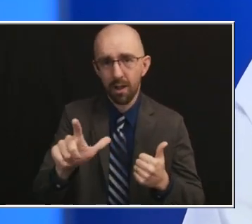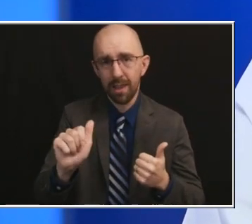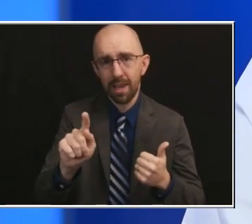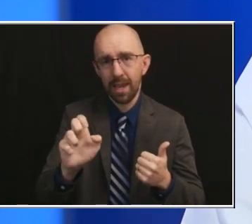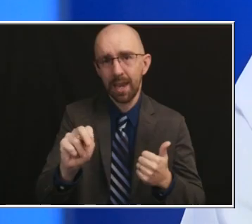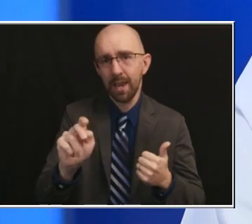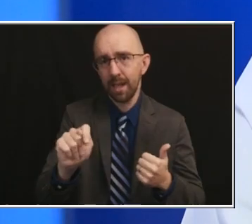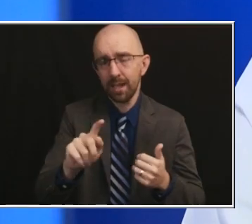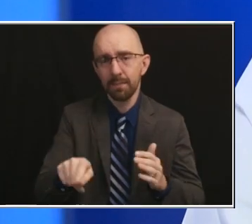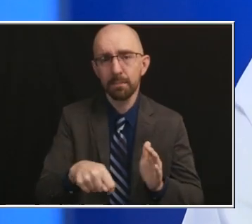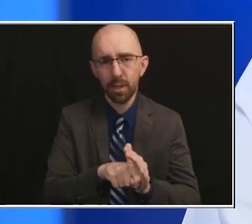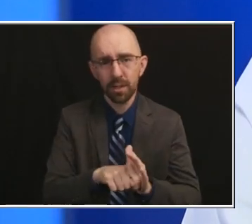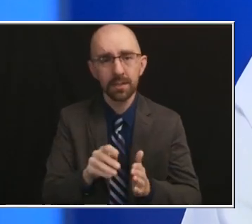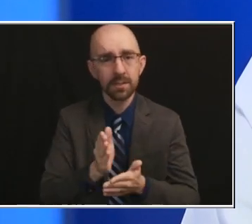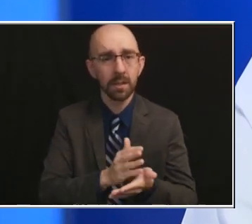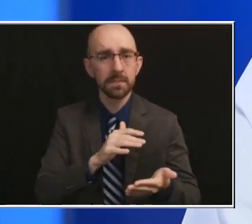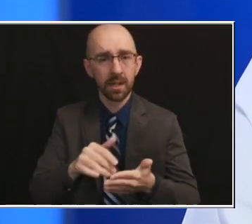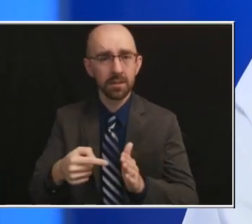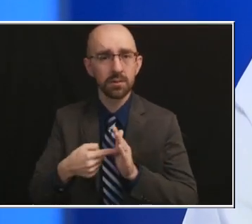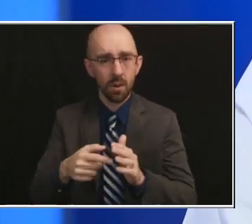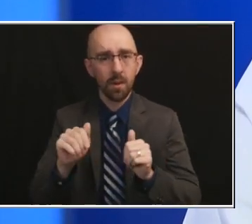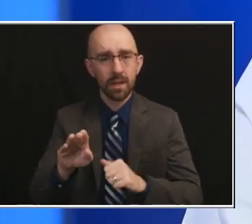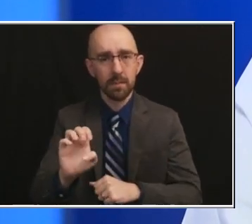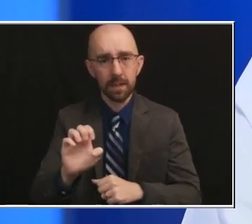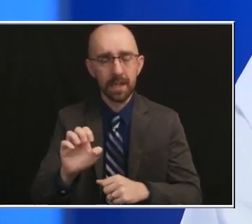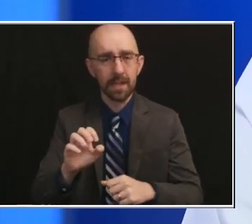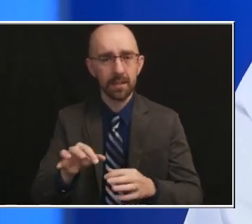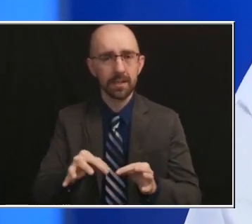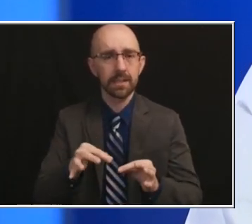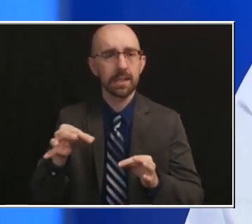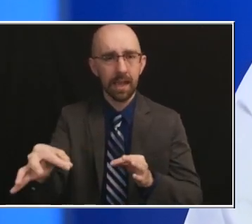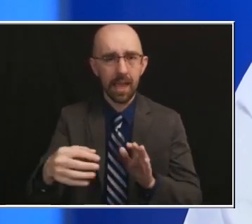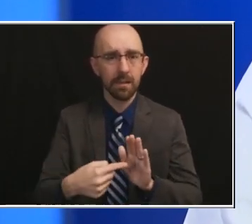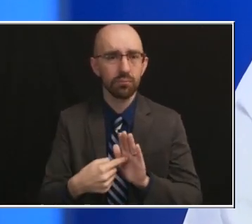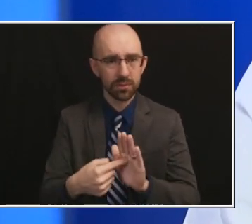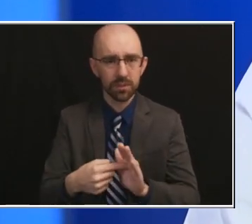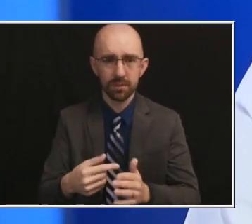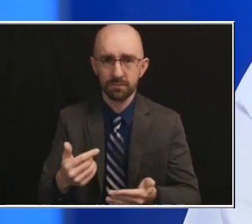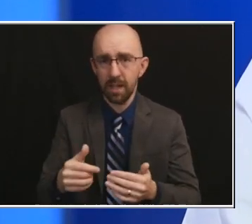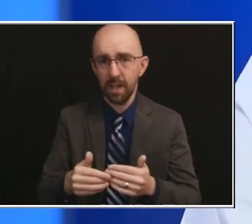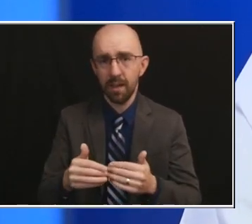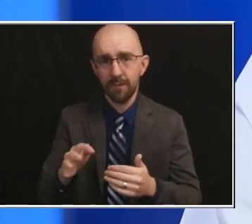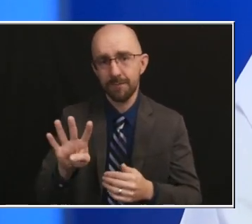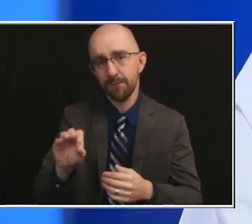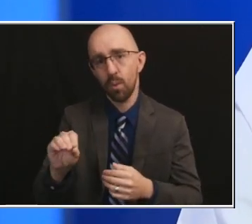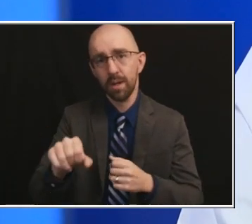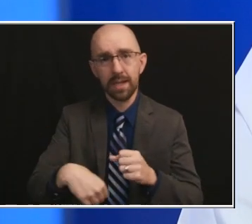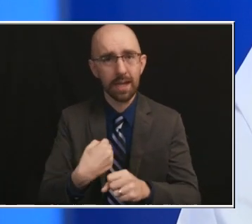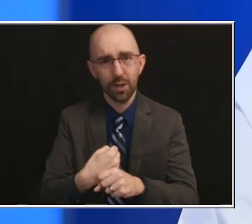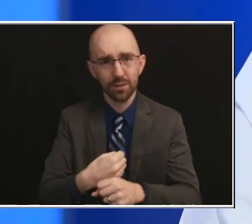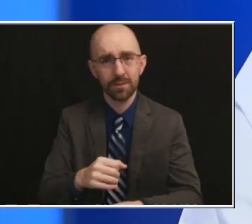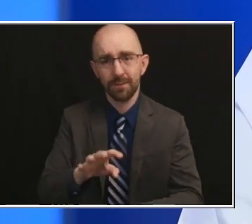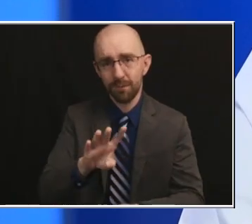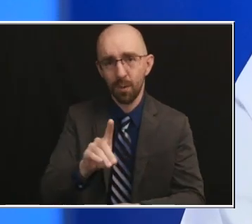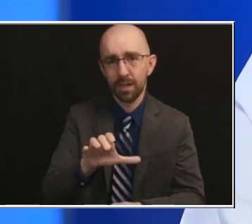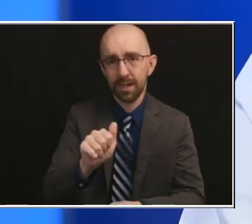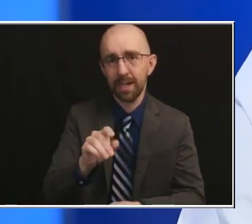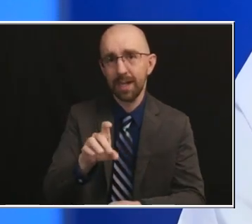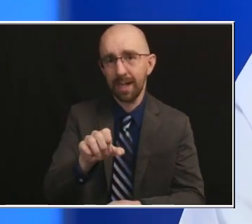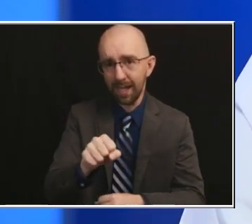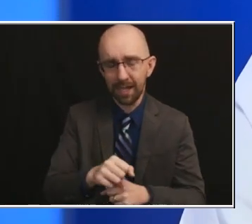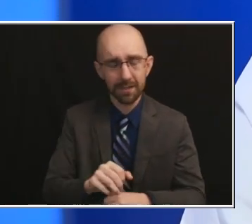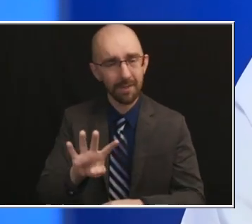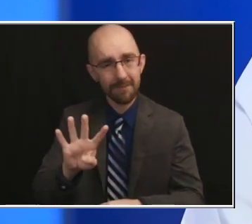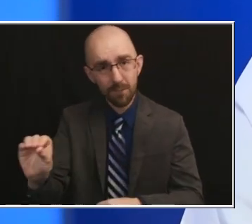as long, the delay in presentation can be as long as 40 years or 4 decades. So 40 years.